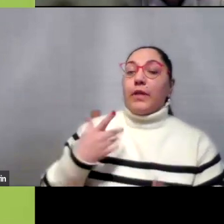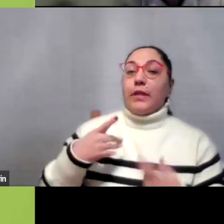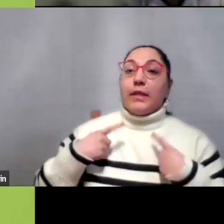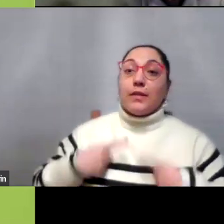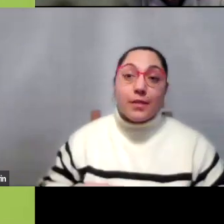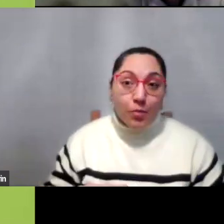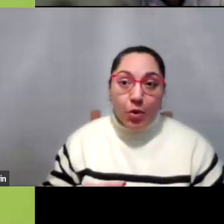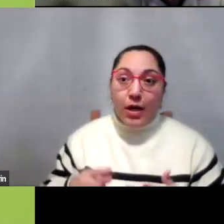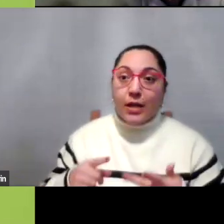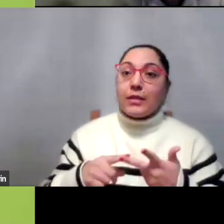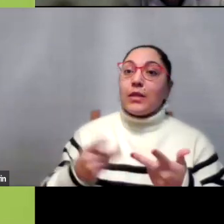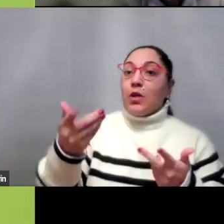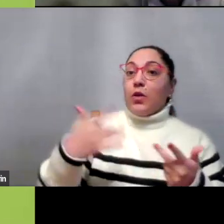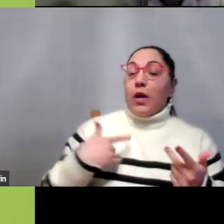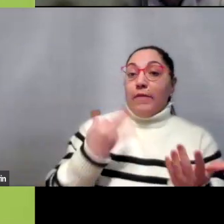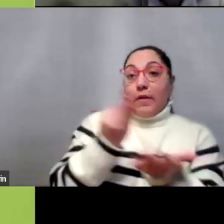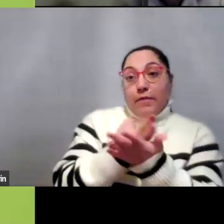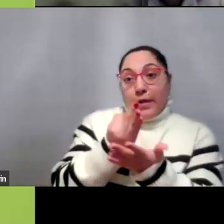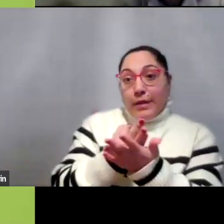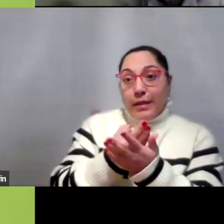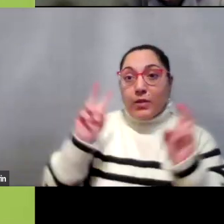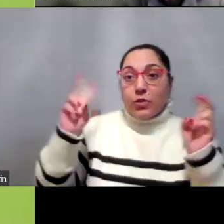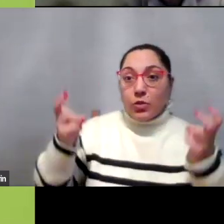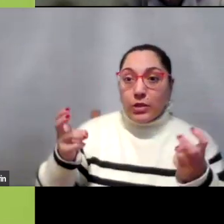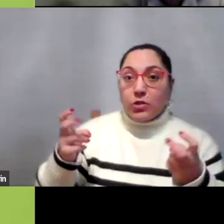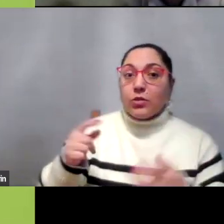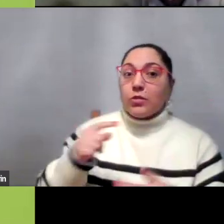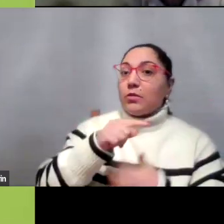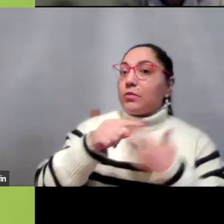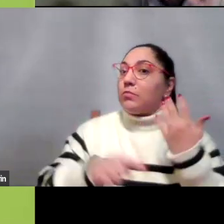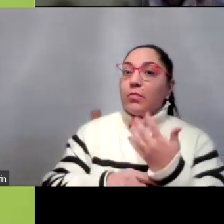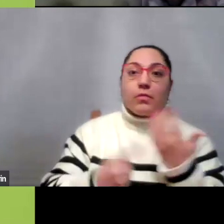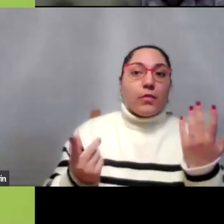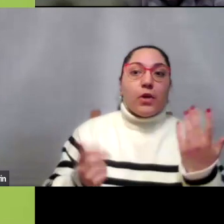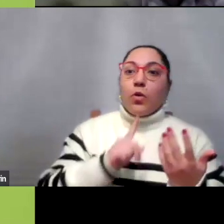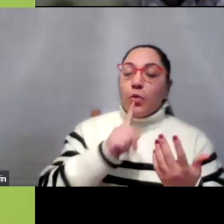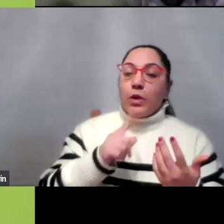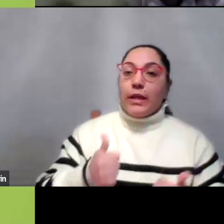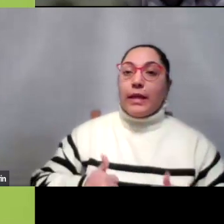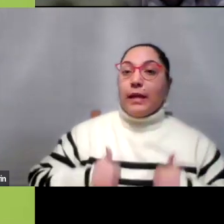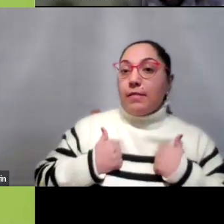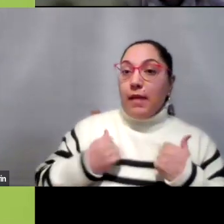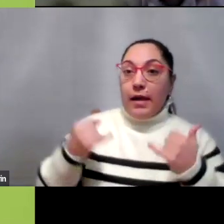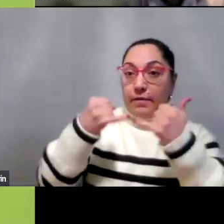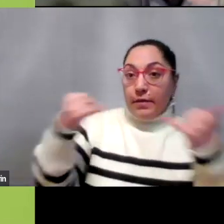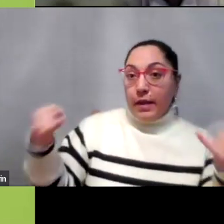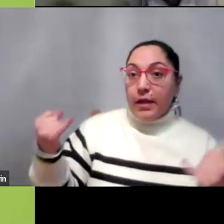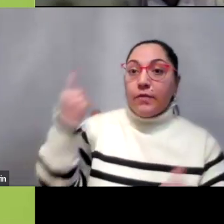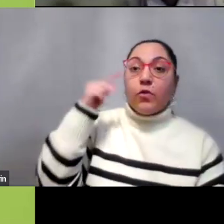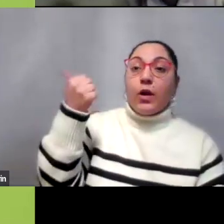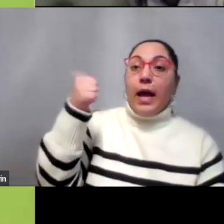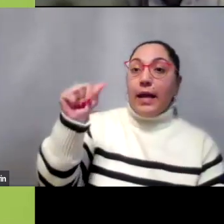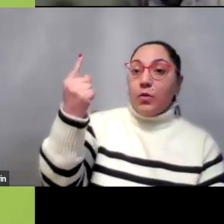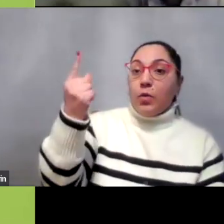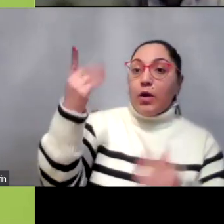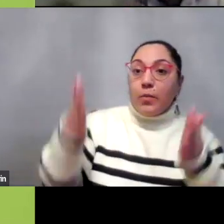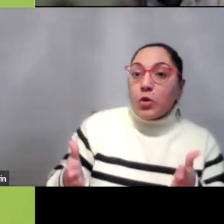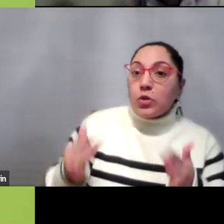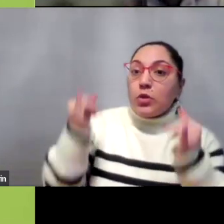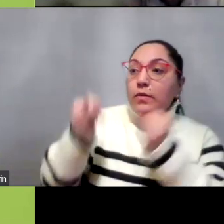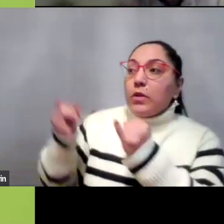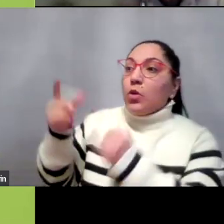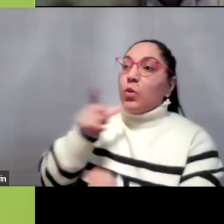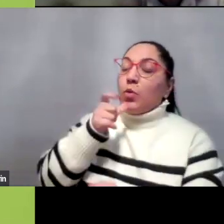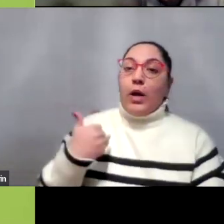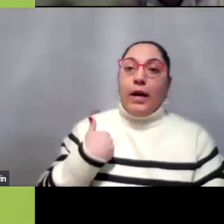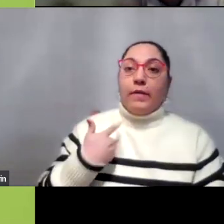issues. It is a all-around lifeline to help individuals who are in emotional distress. And 988 is a very simple